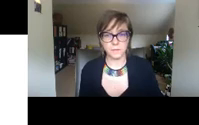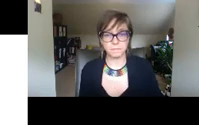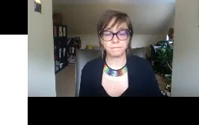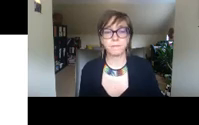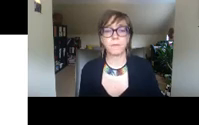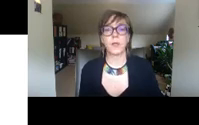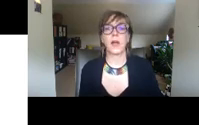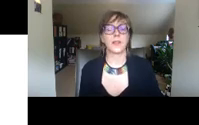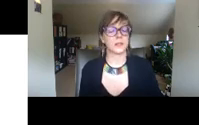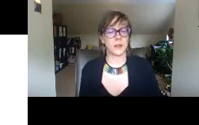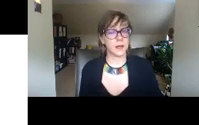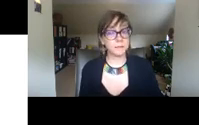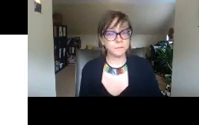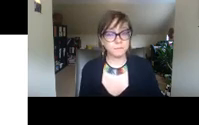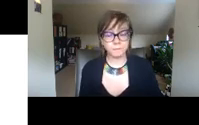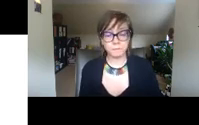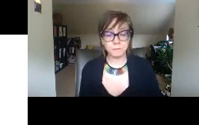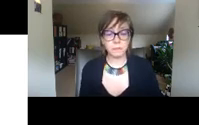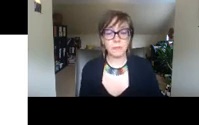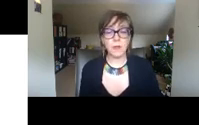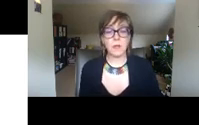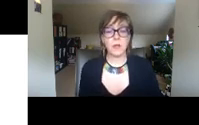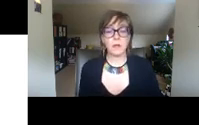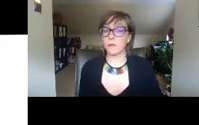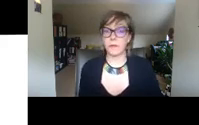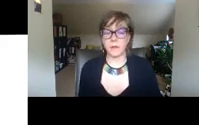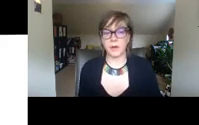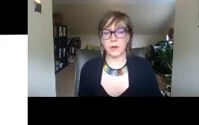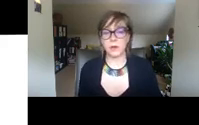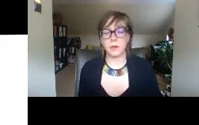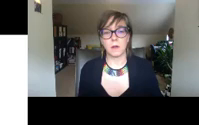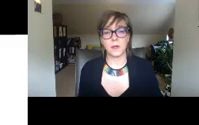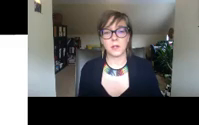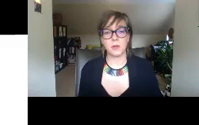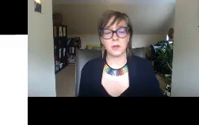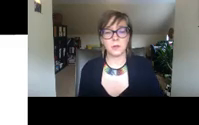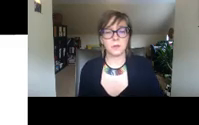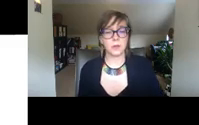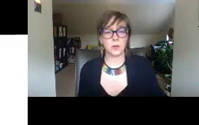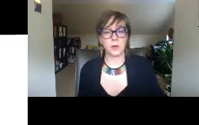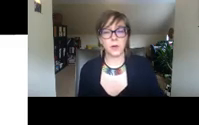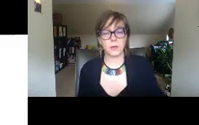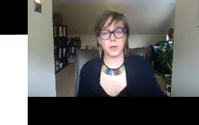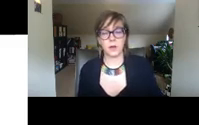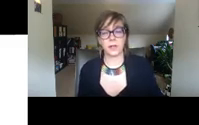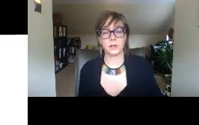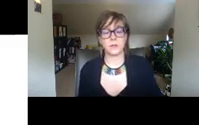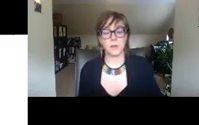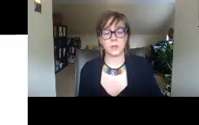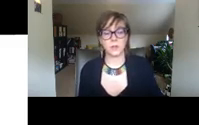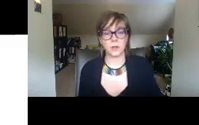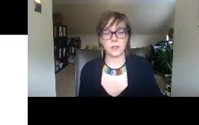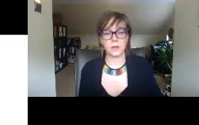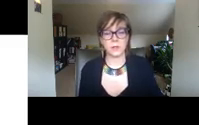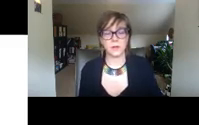practice. I think it's time. They're very, very good. The National Council for Interpreting in Healthcare has